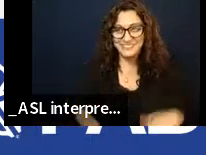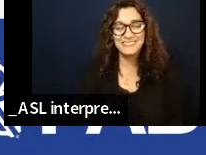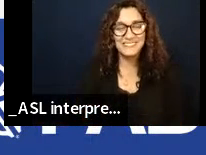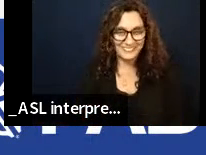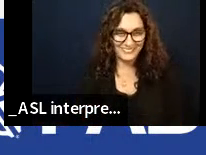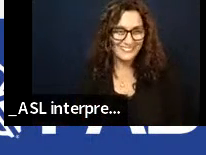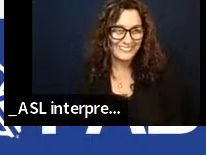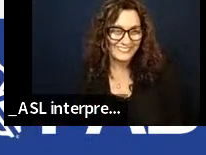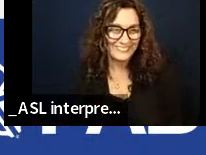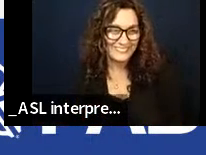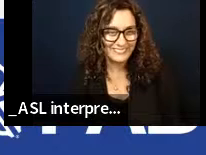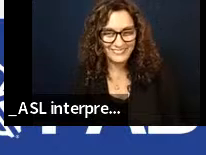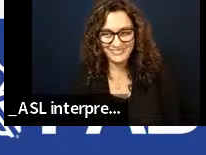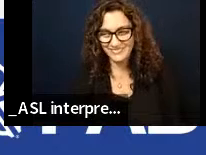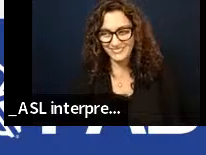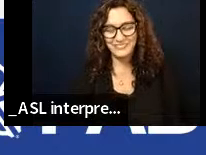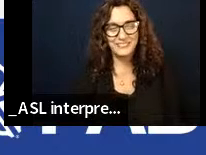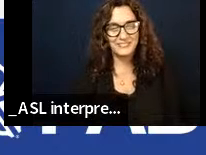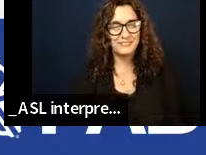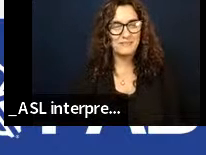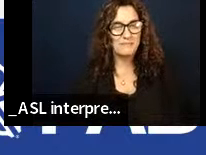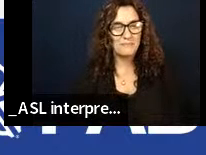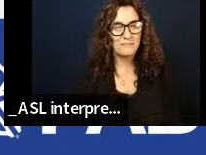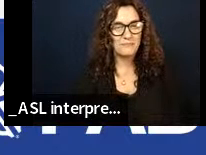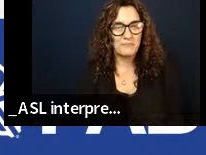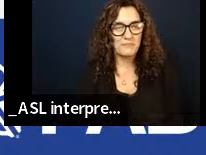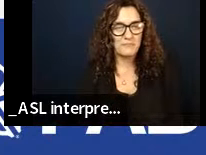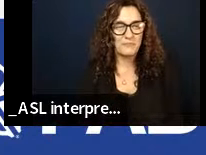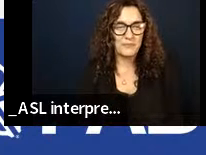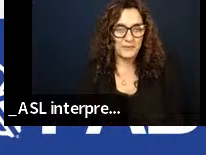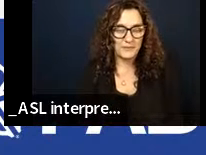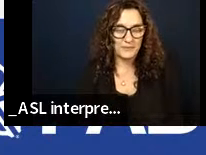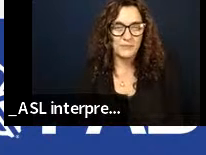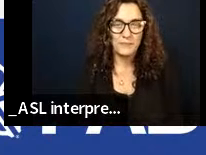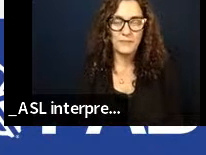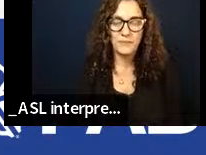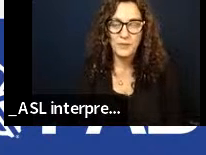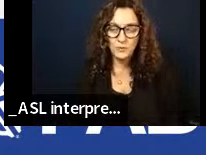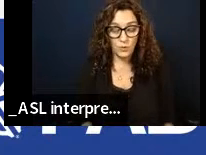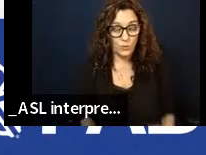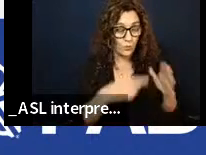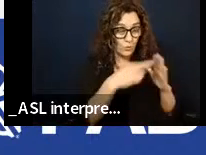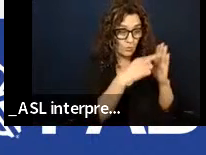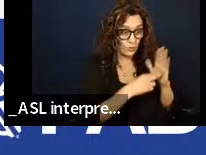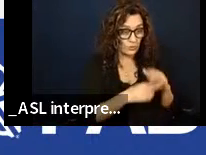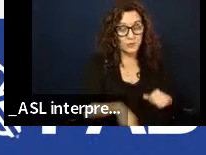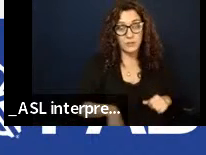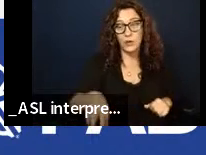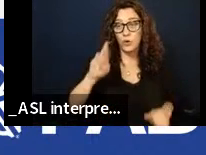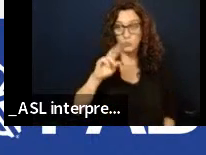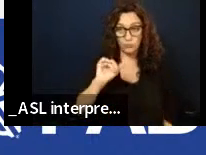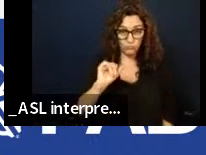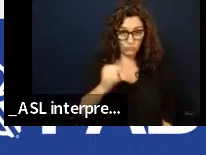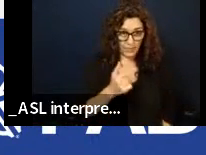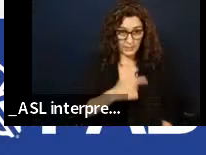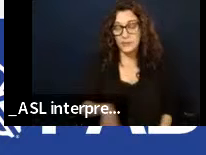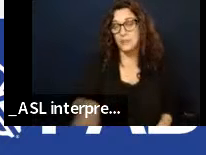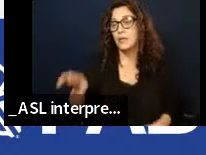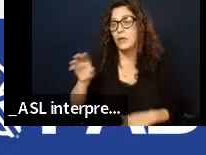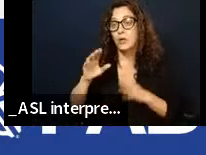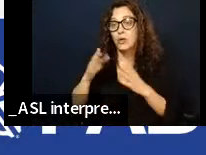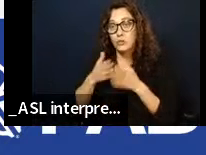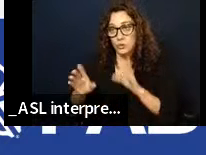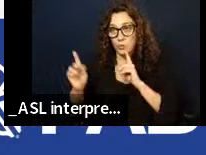I've mentioned quite a bit, about the difference between rules and regulations versus the general orders, how they are currently all